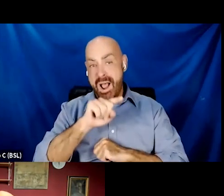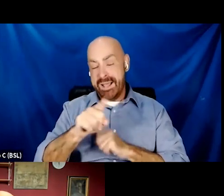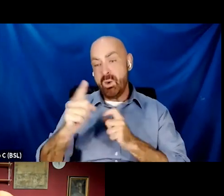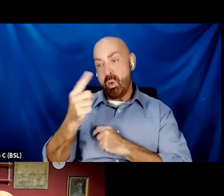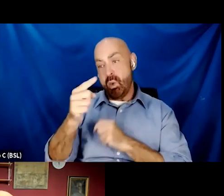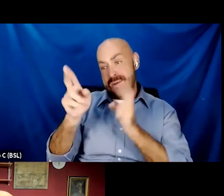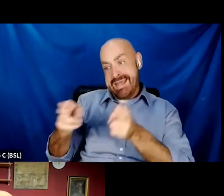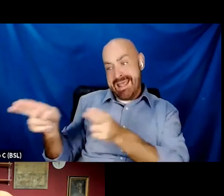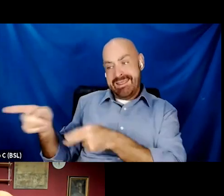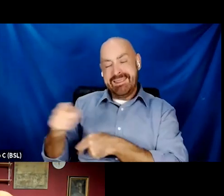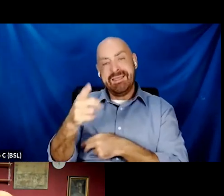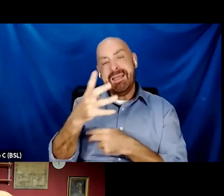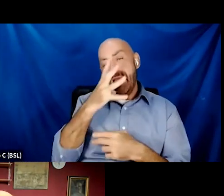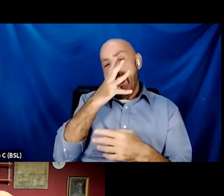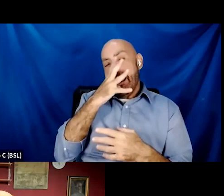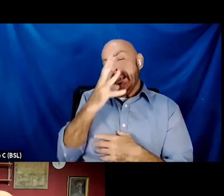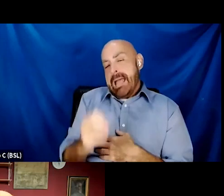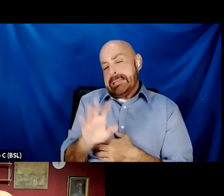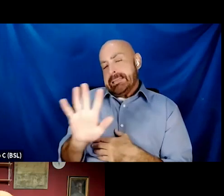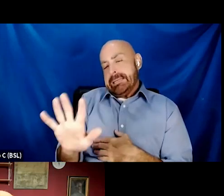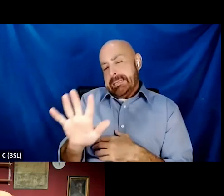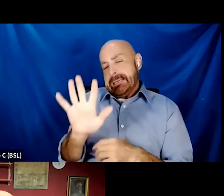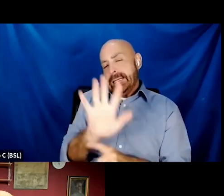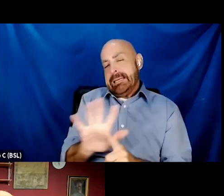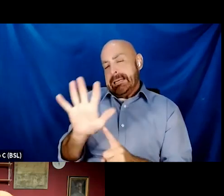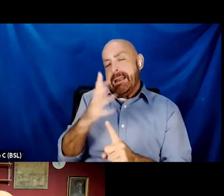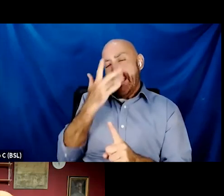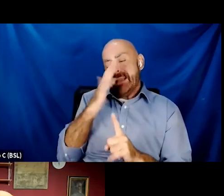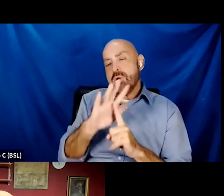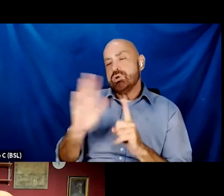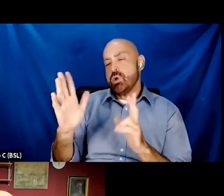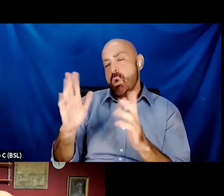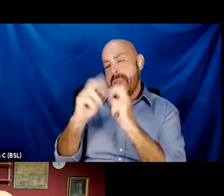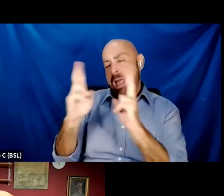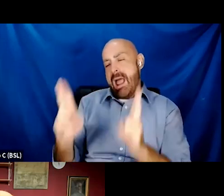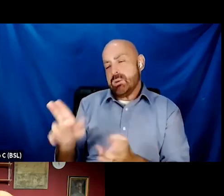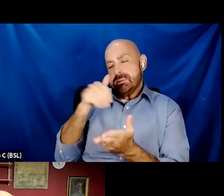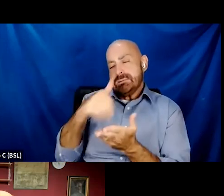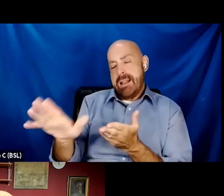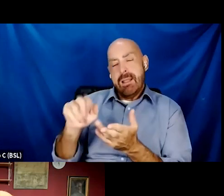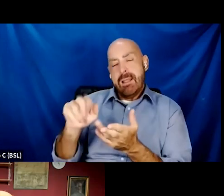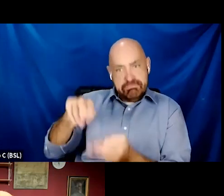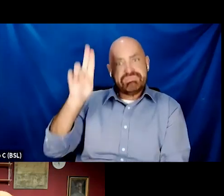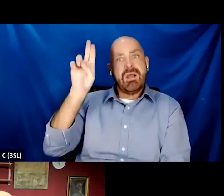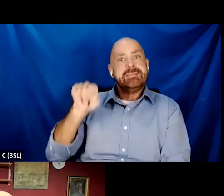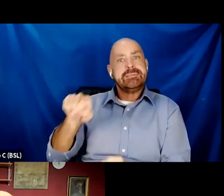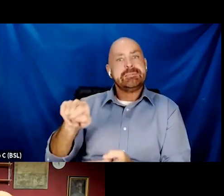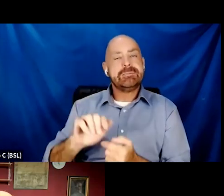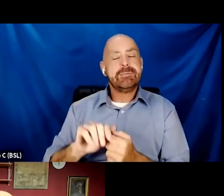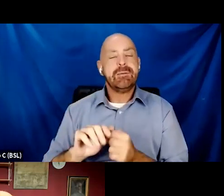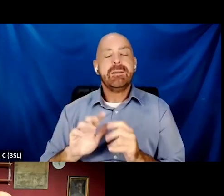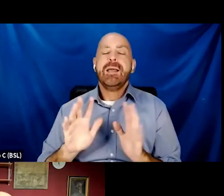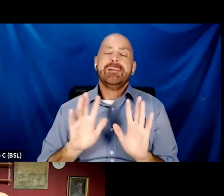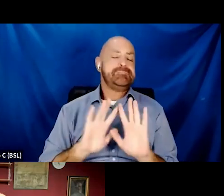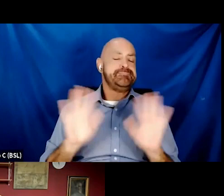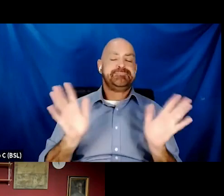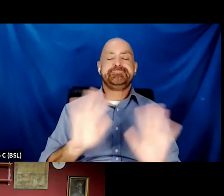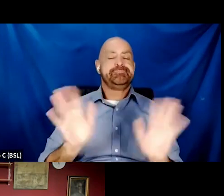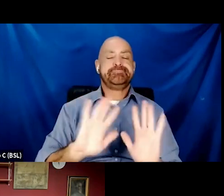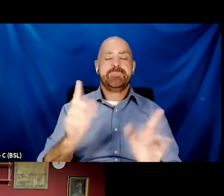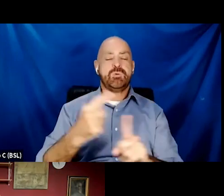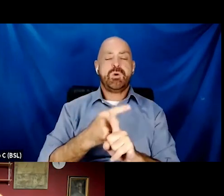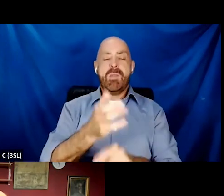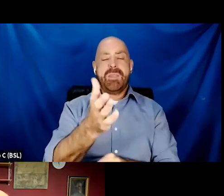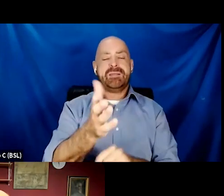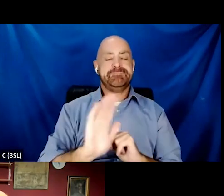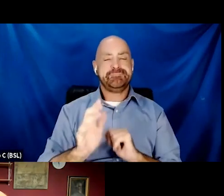class, and what housing ends up being put up on the market because of that. But I won't go into that. Okay, let